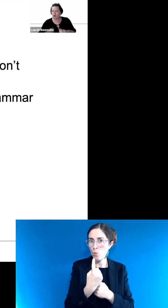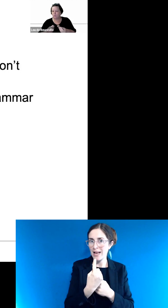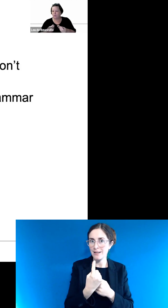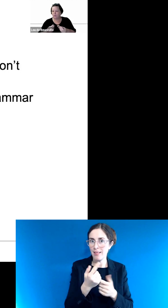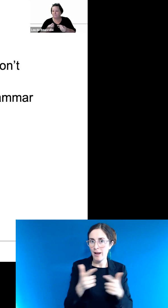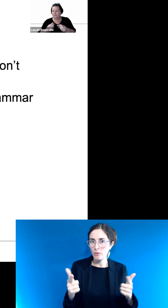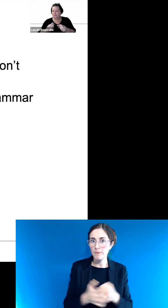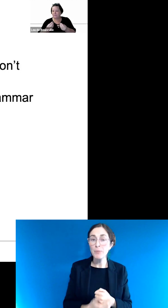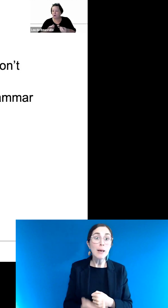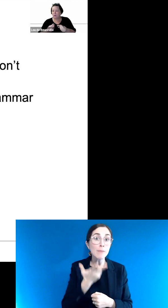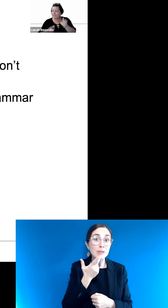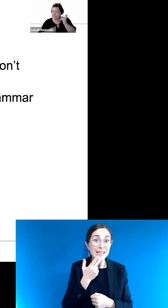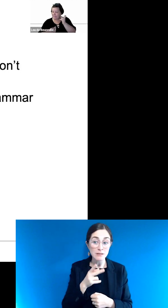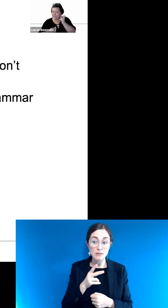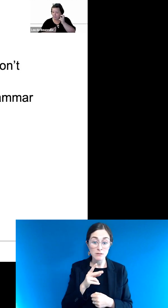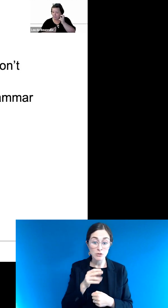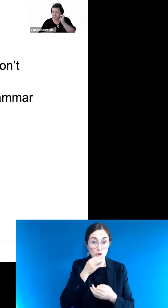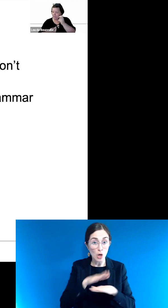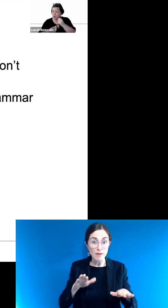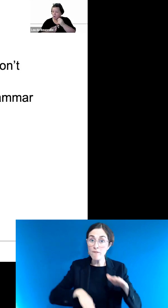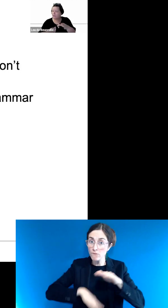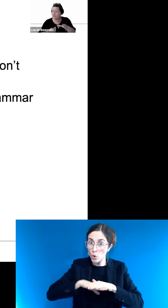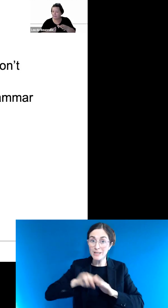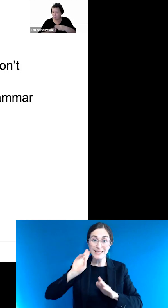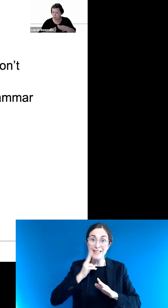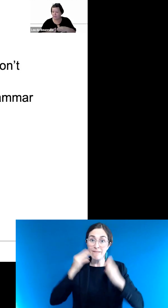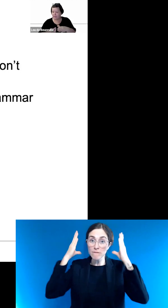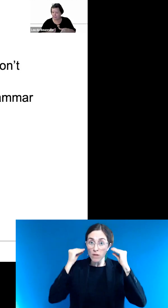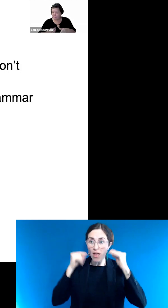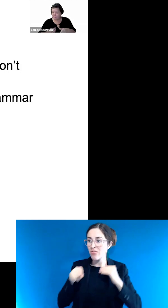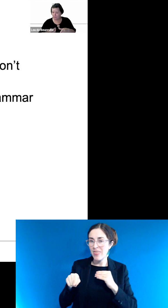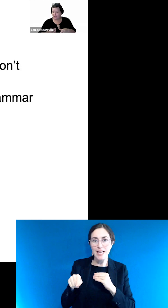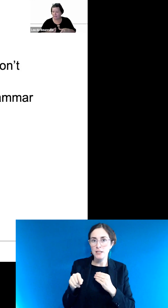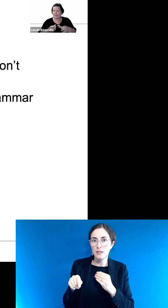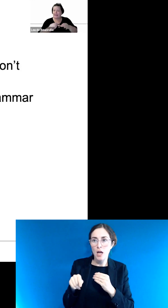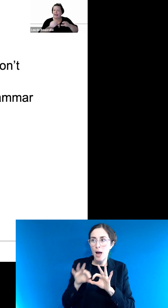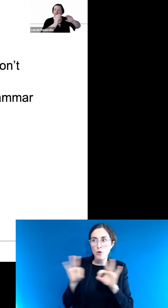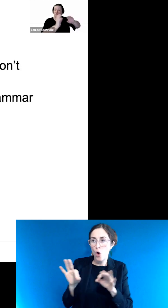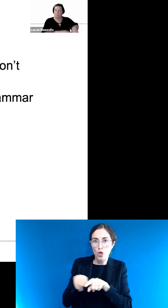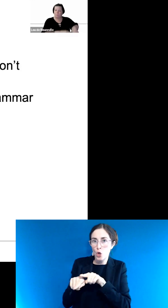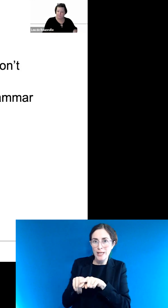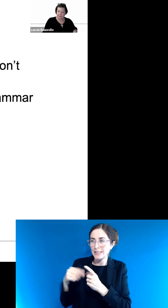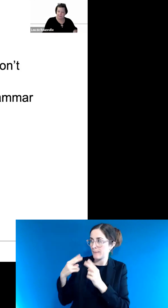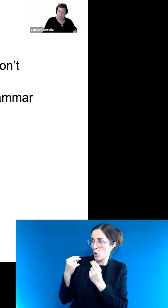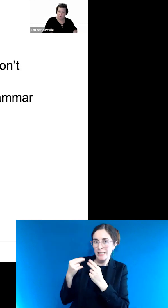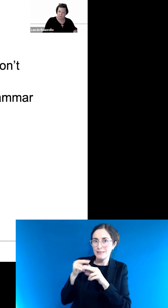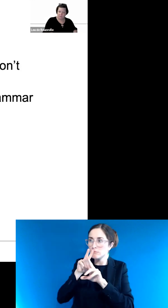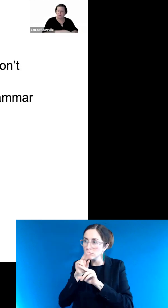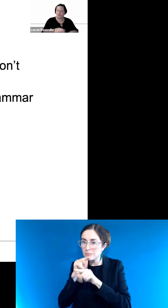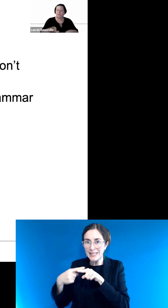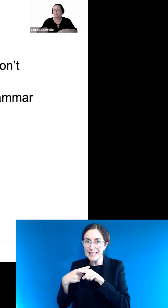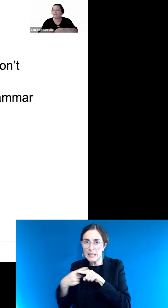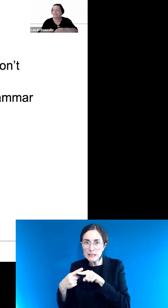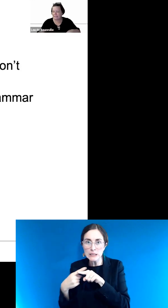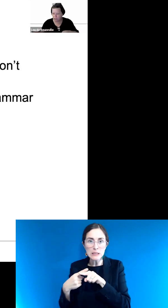has no access to sound, they're not learning spoken English, and you're dropping off the little words,